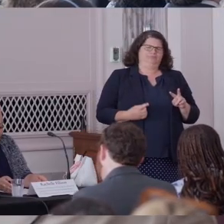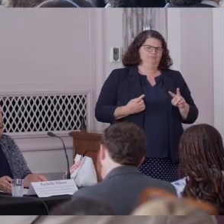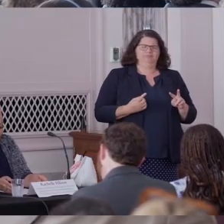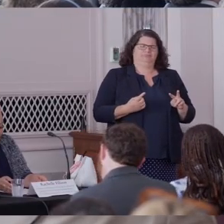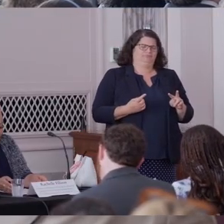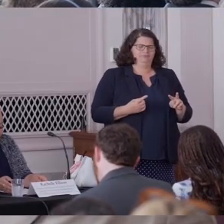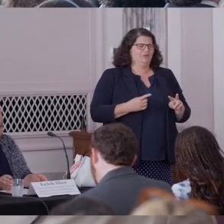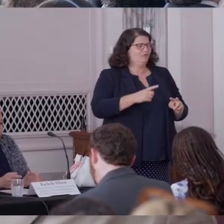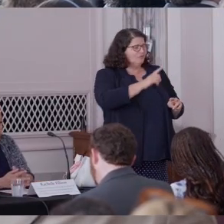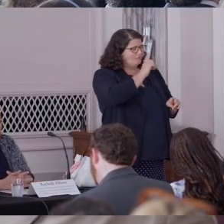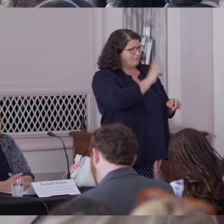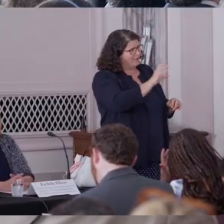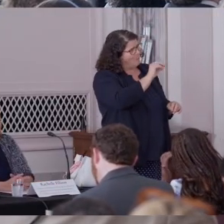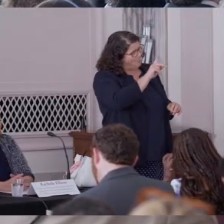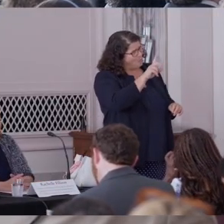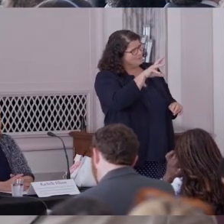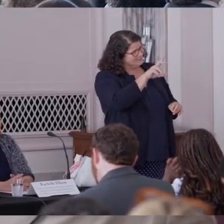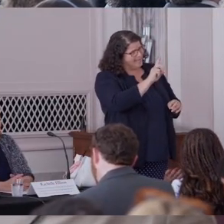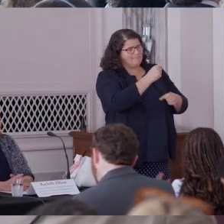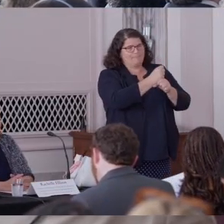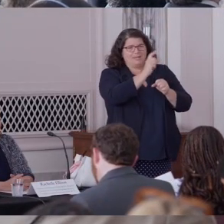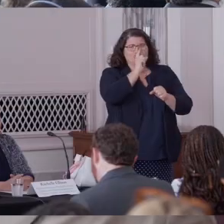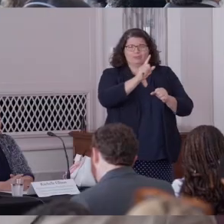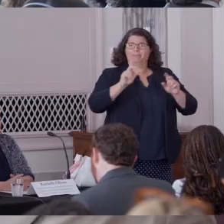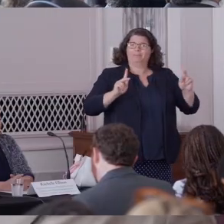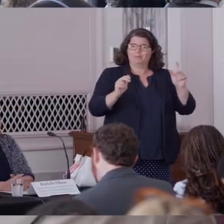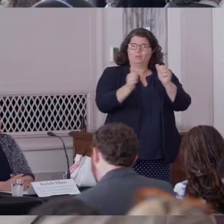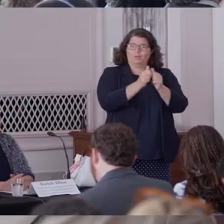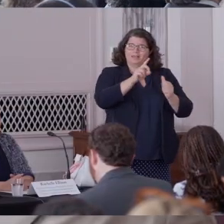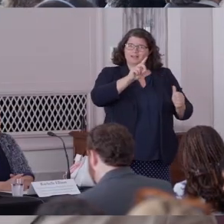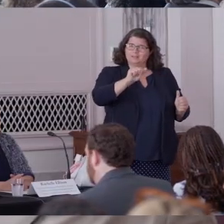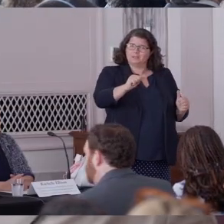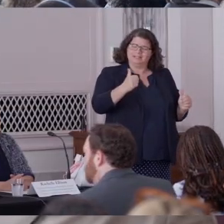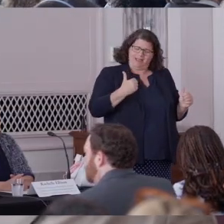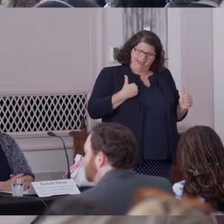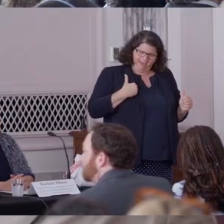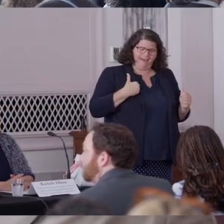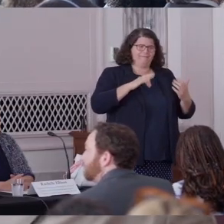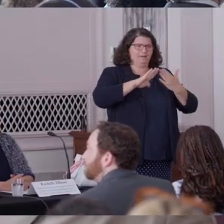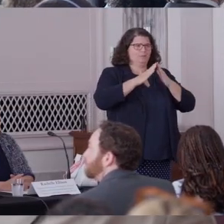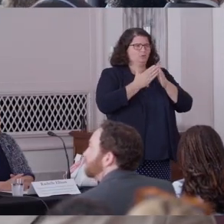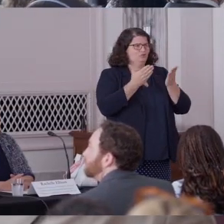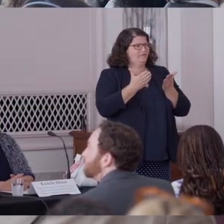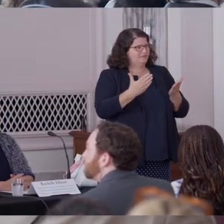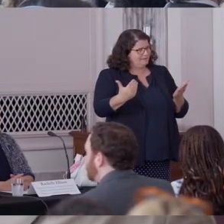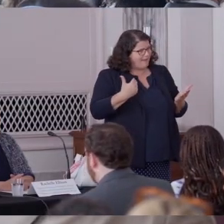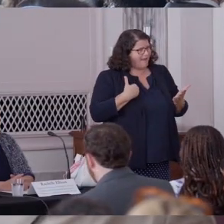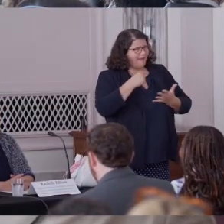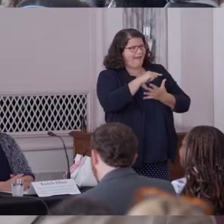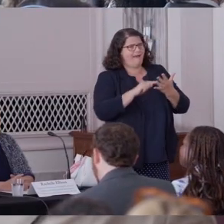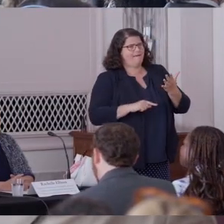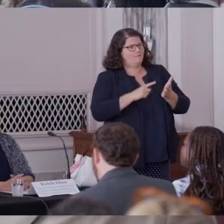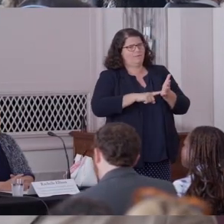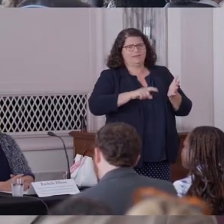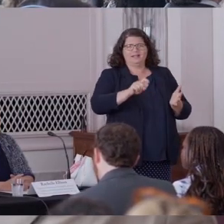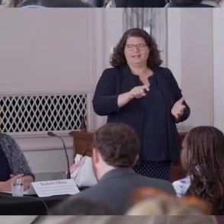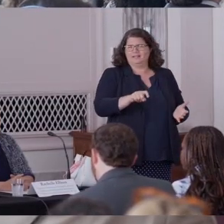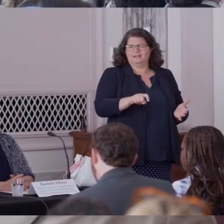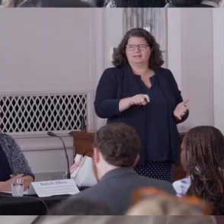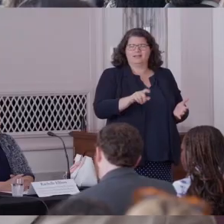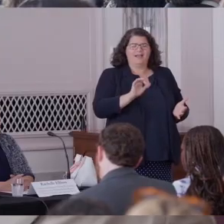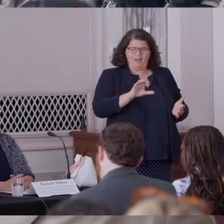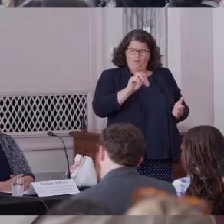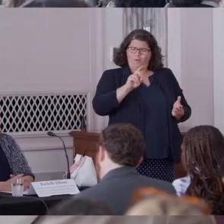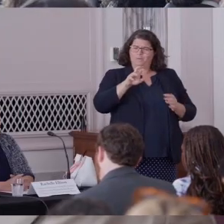about ensuring that people with disabilities have the community services they need, and it has been one of the most